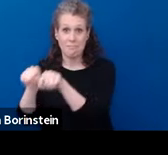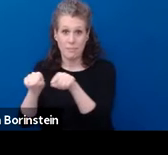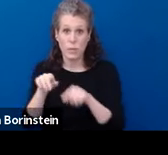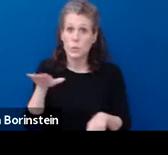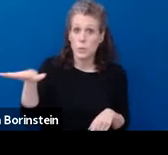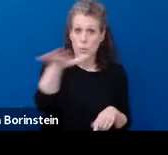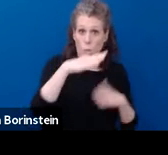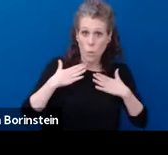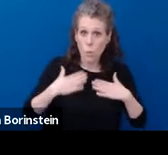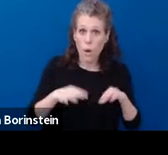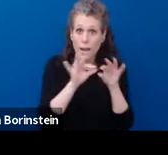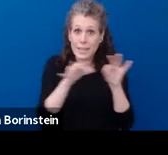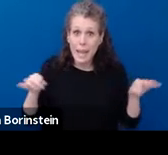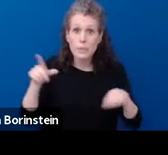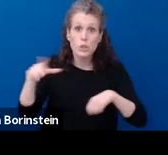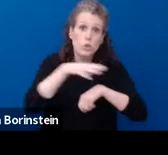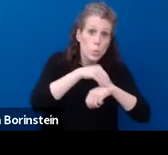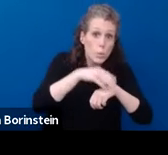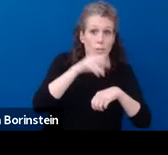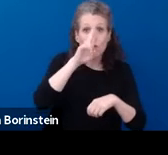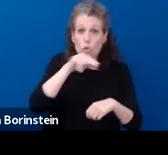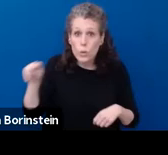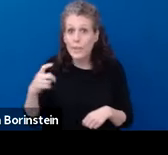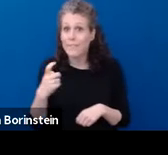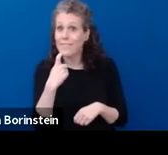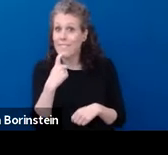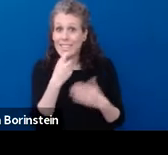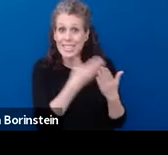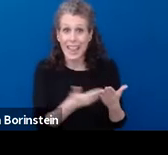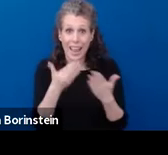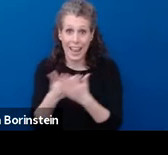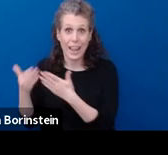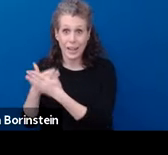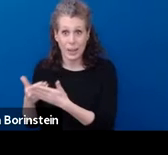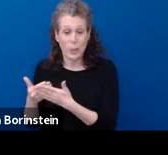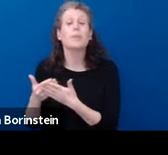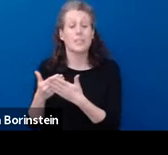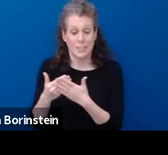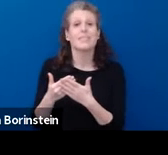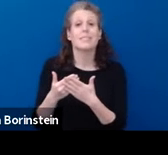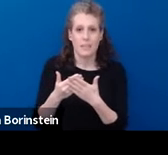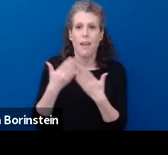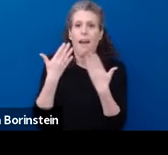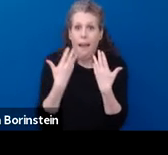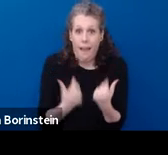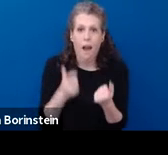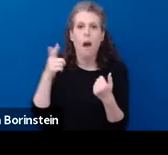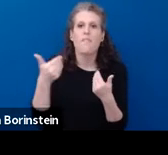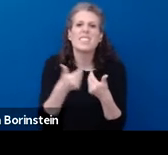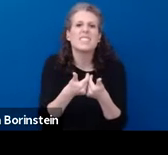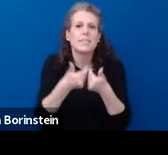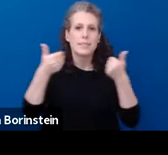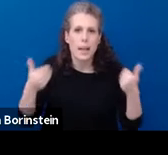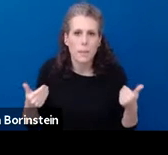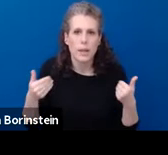have captions in Swedish, Norwegian, or Finnish, these will be provided to you separately.